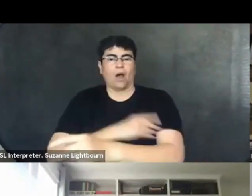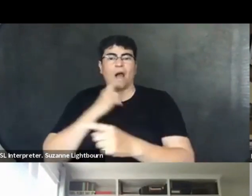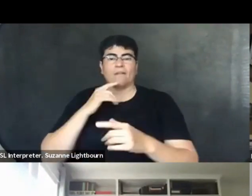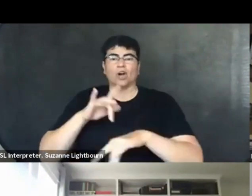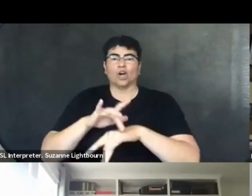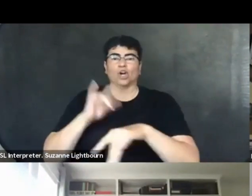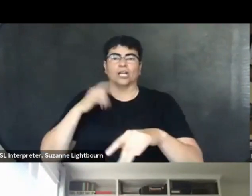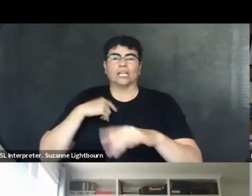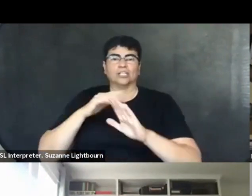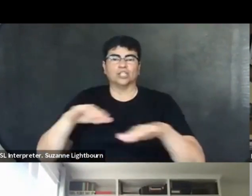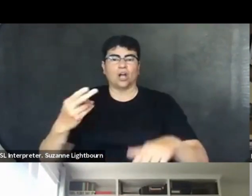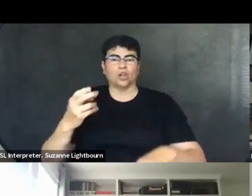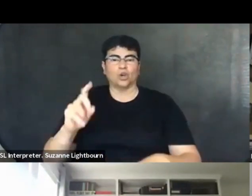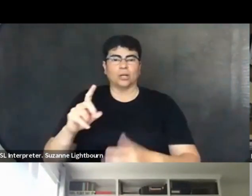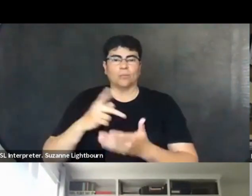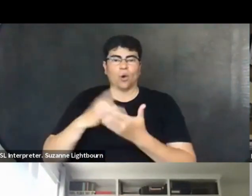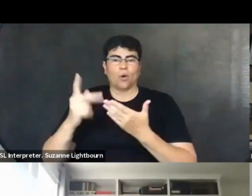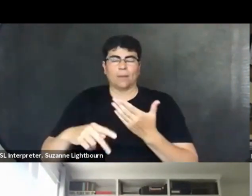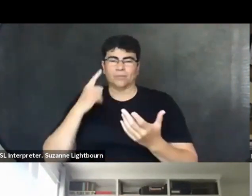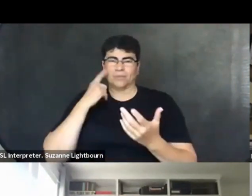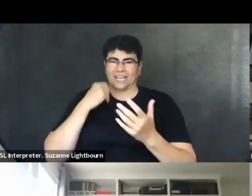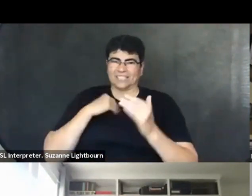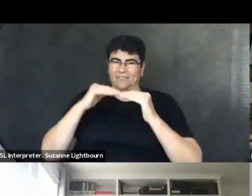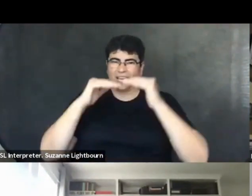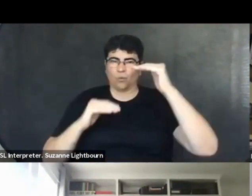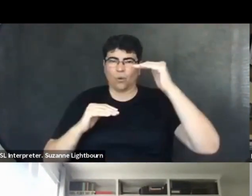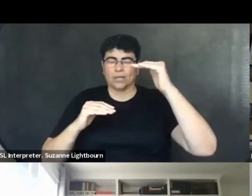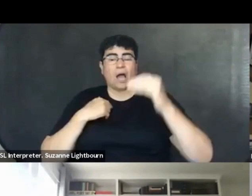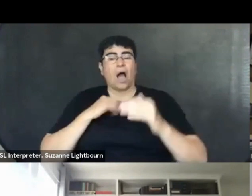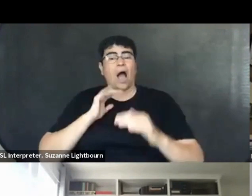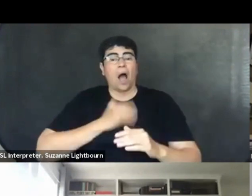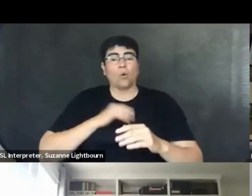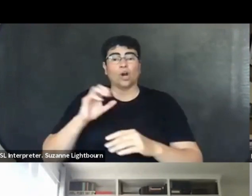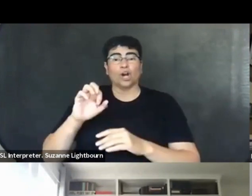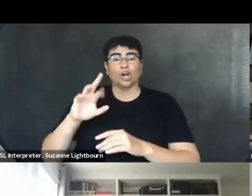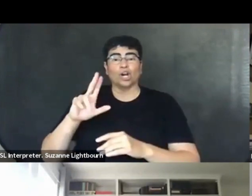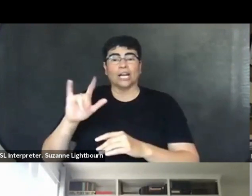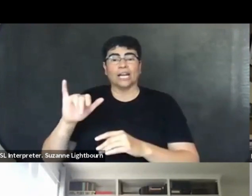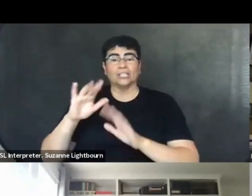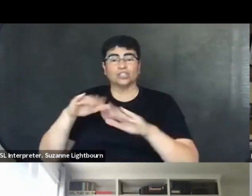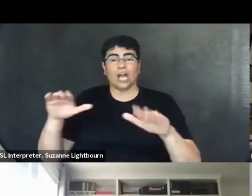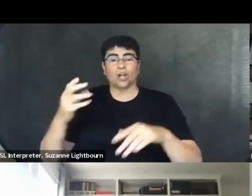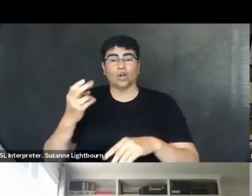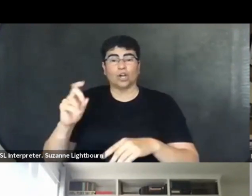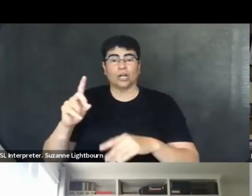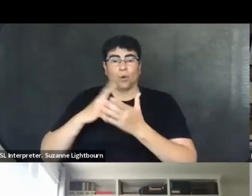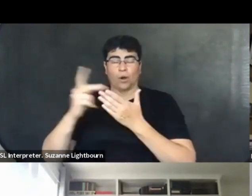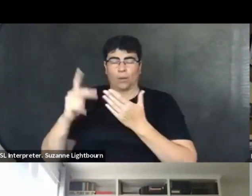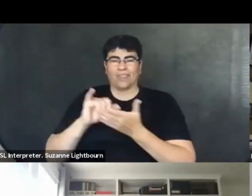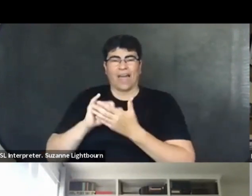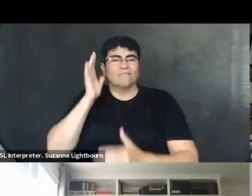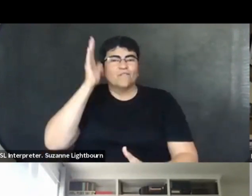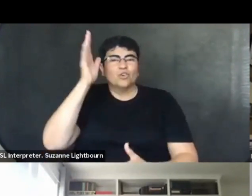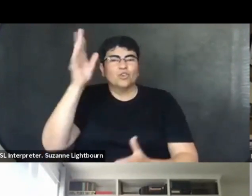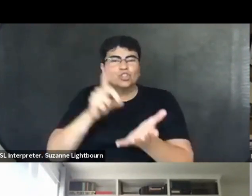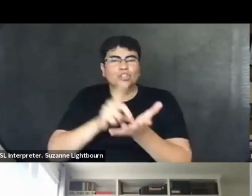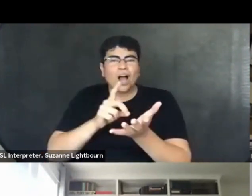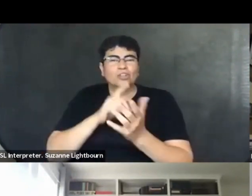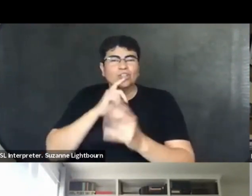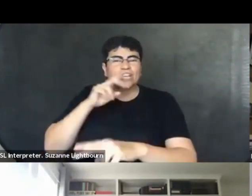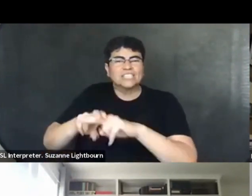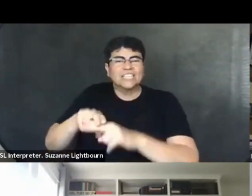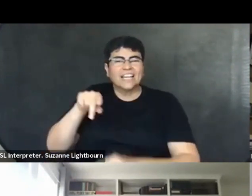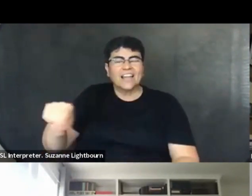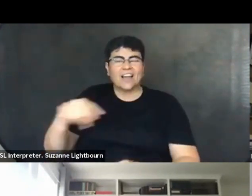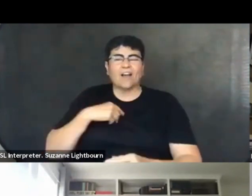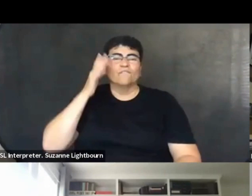these inequities, because it's in our early childhood programs where future doctors are sitting, where future lawyers